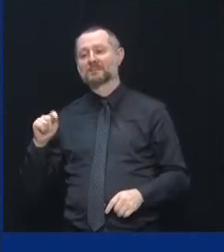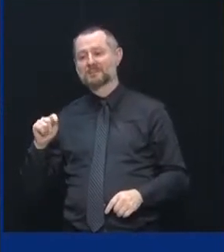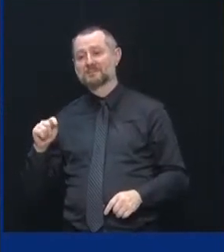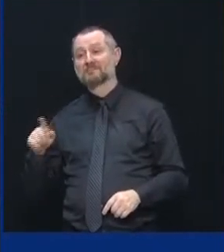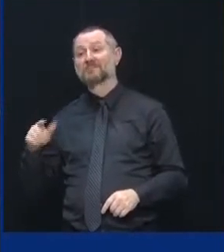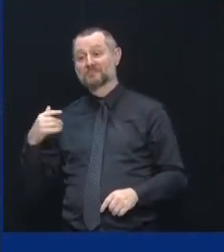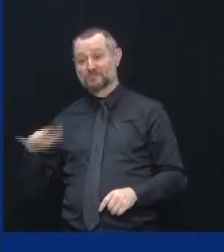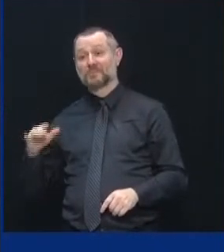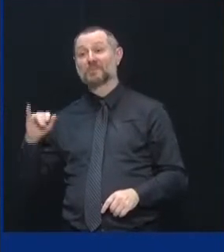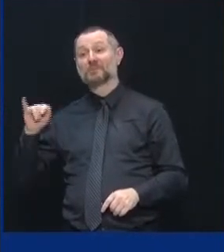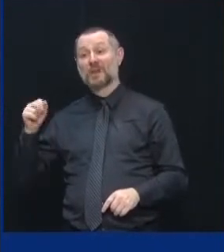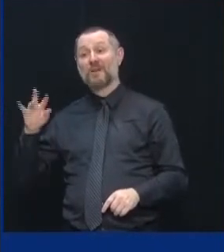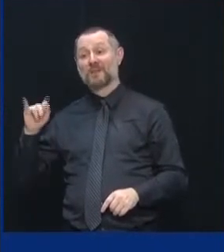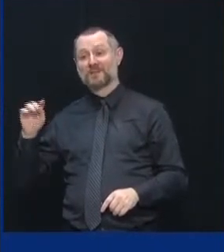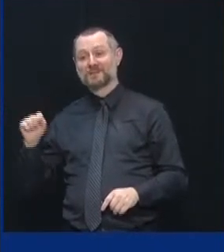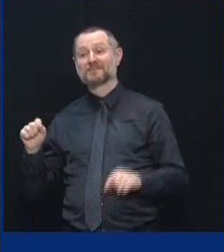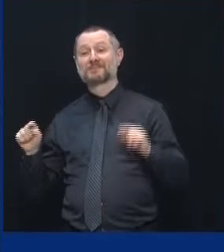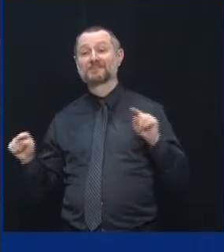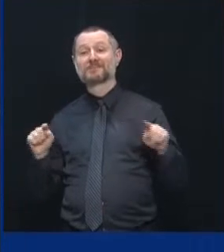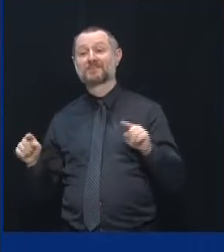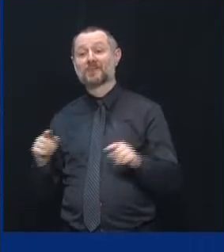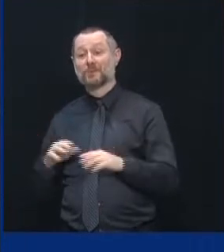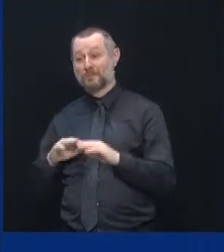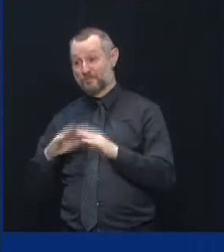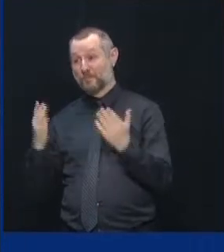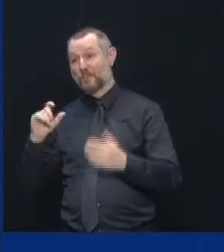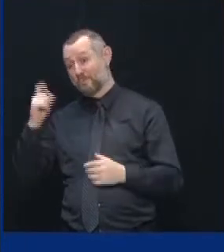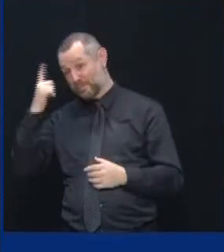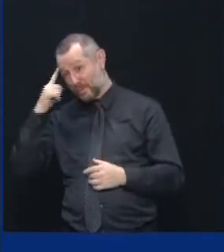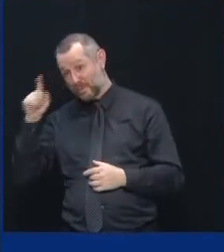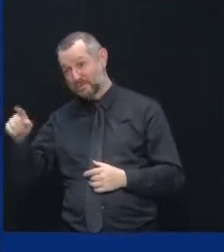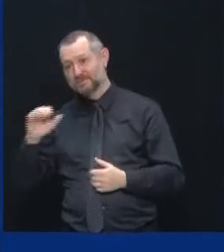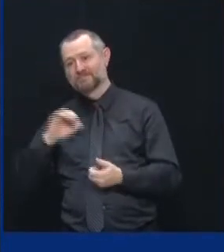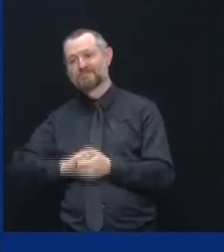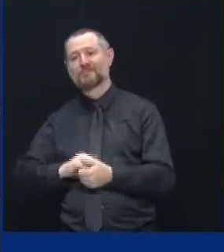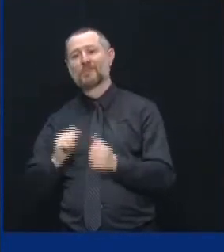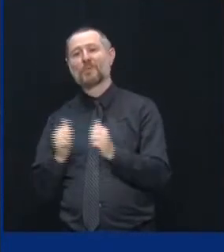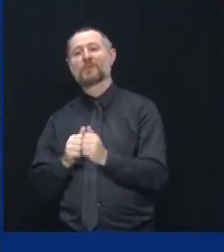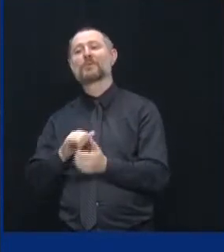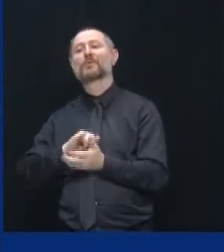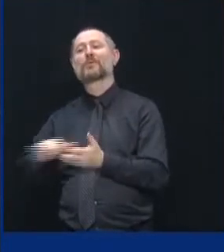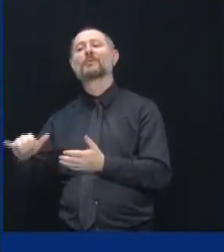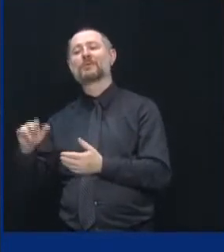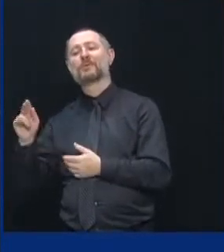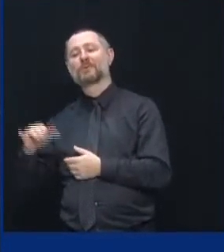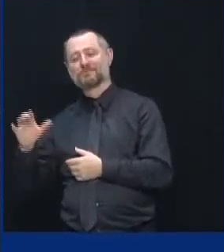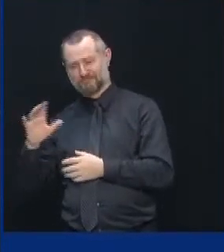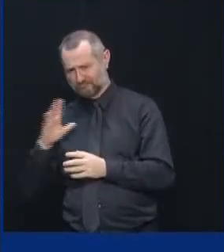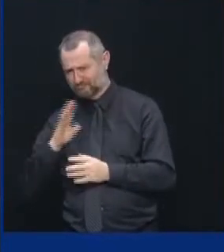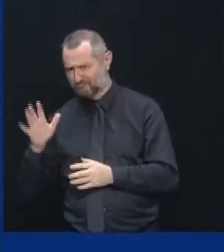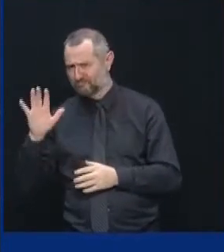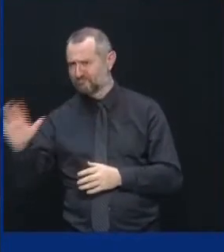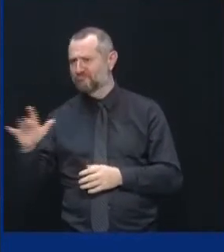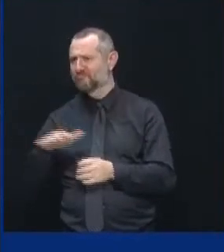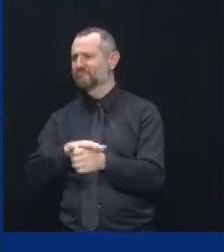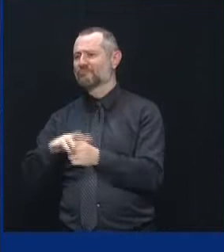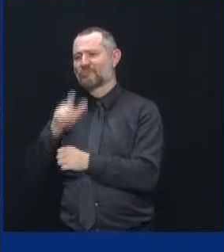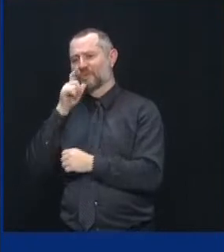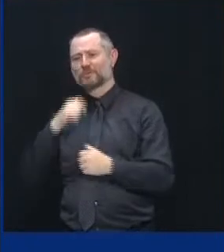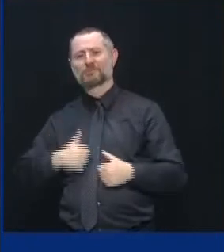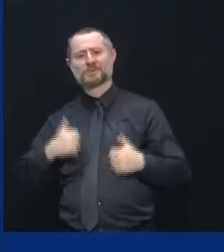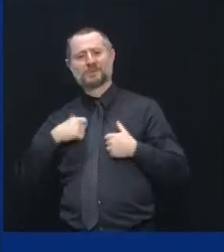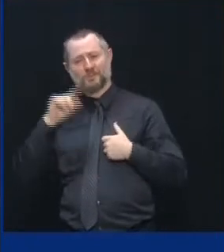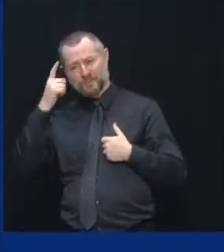then when we opened the Bronx, we did that in partnership with the city, which is great and is working out really well directly for the Bronx residents. Each